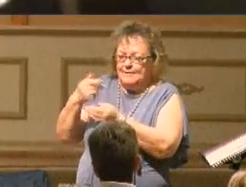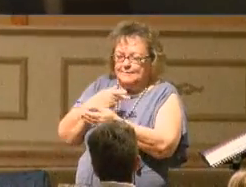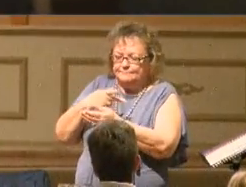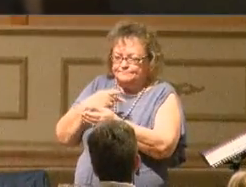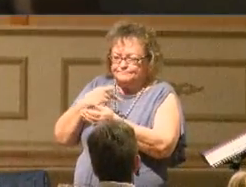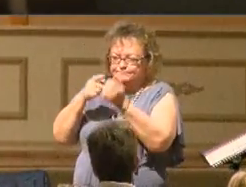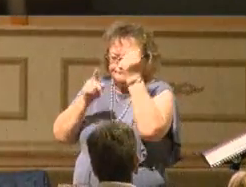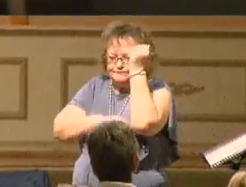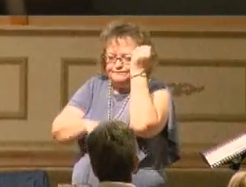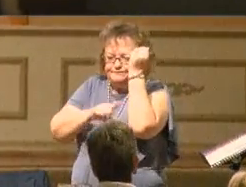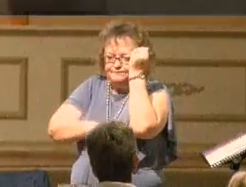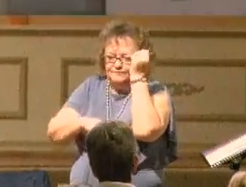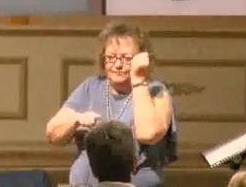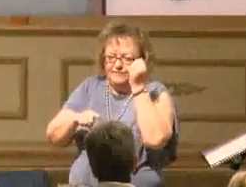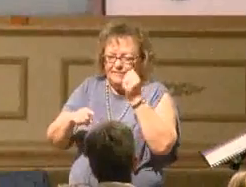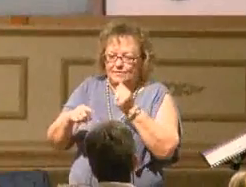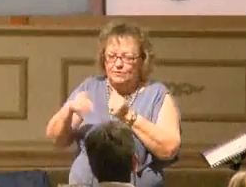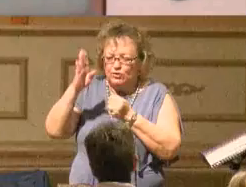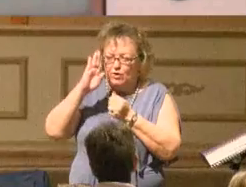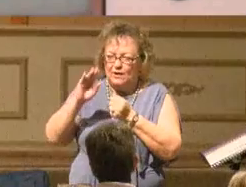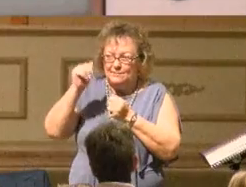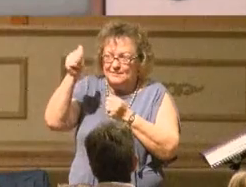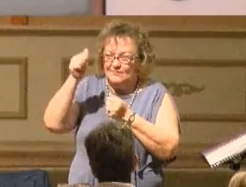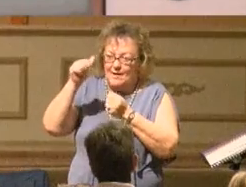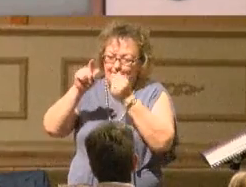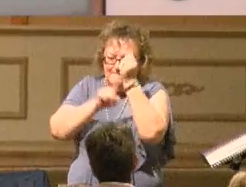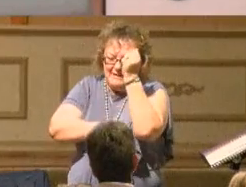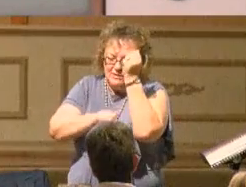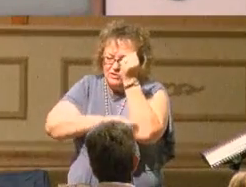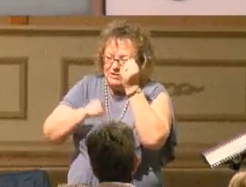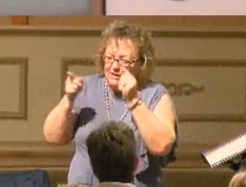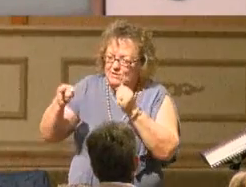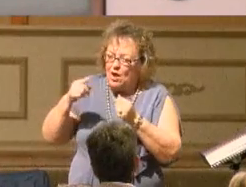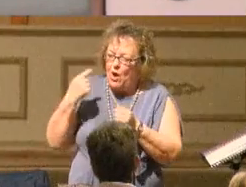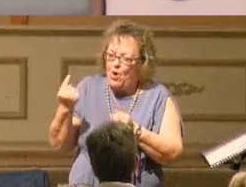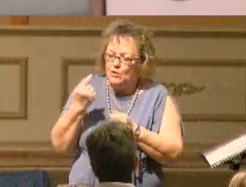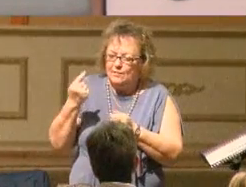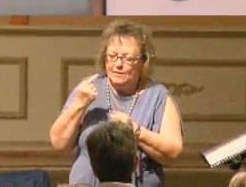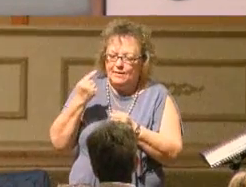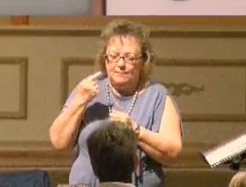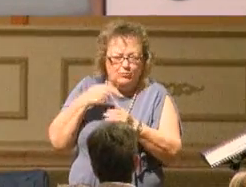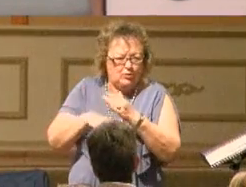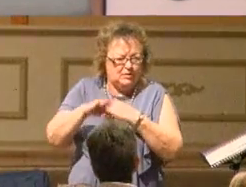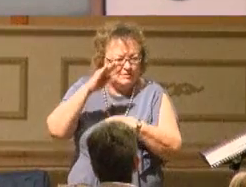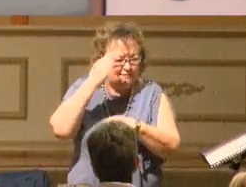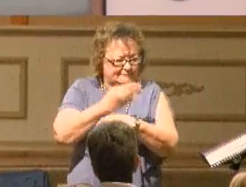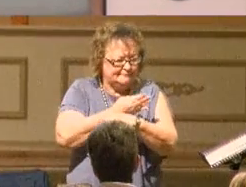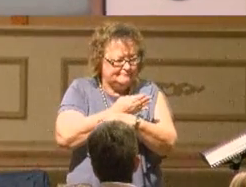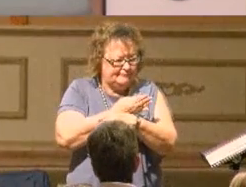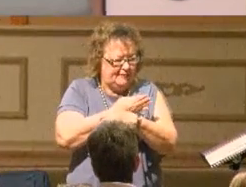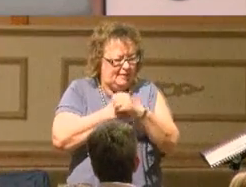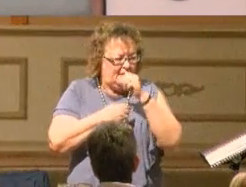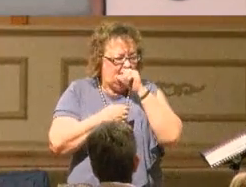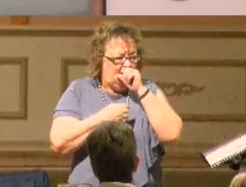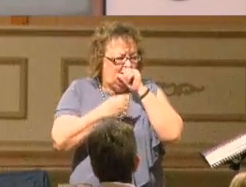punished his only begotten Son for my sins and for yours.